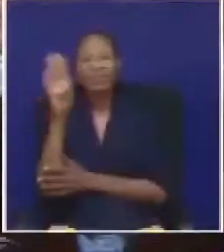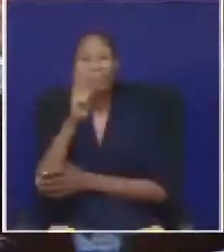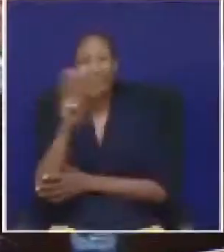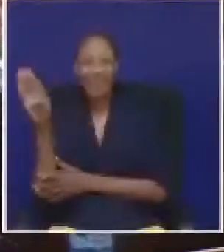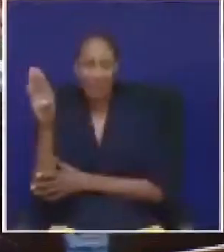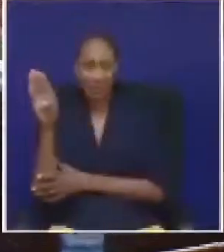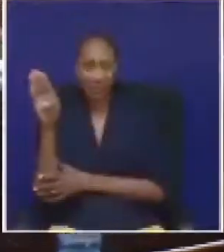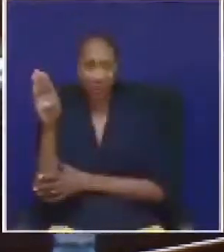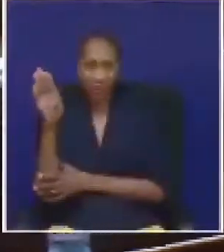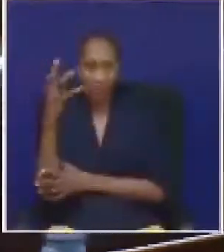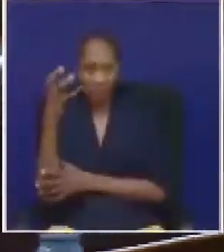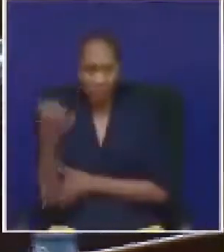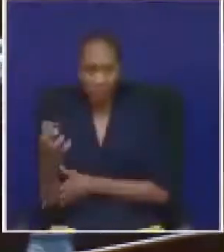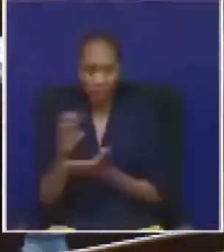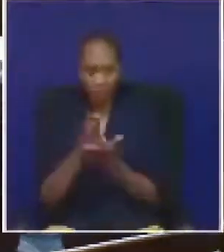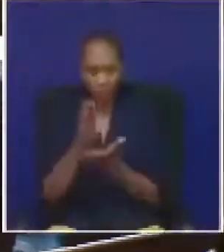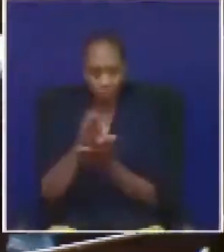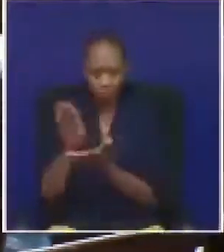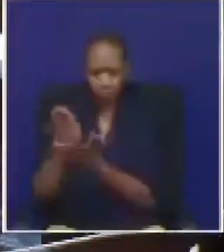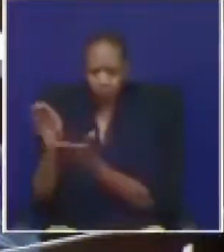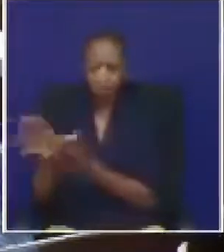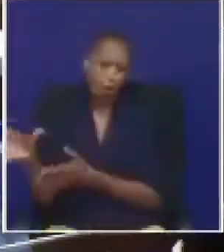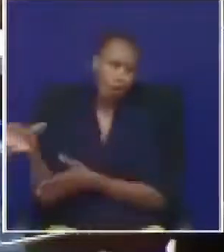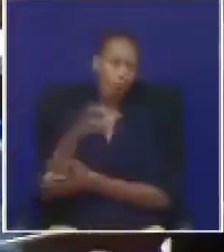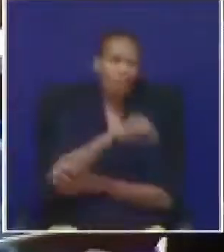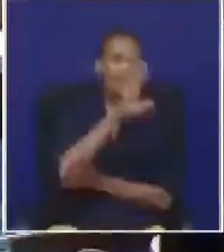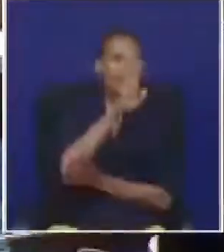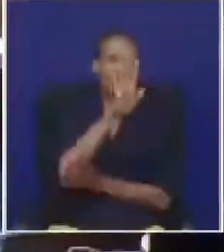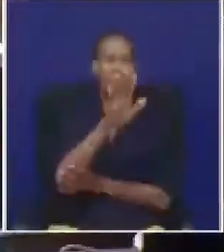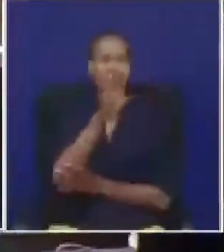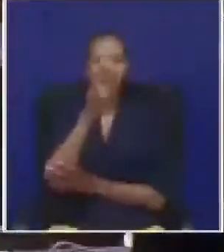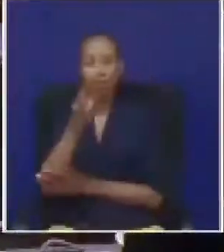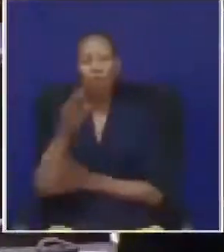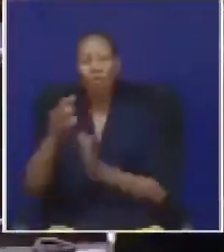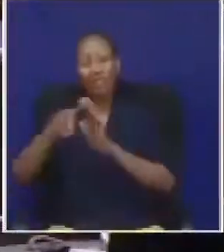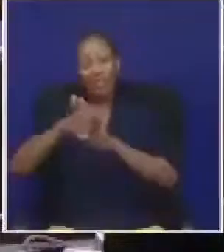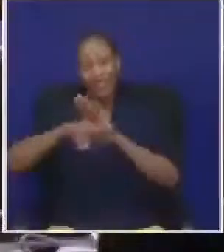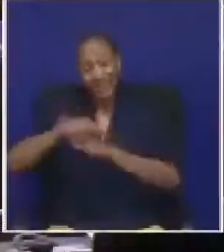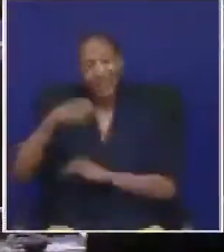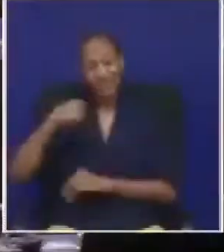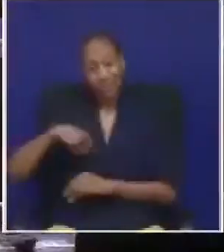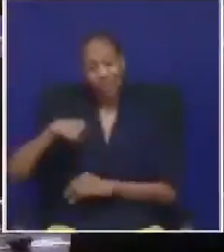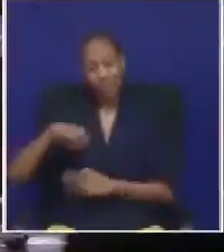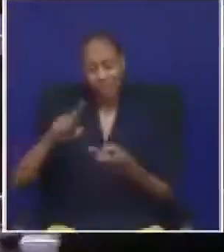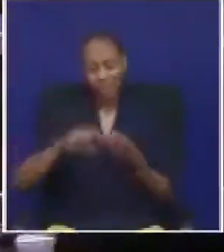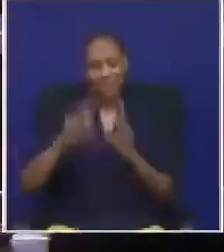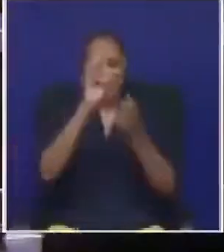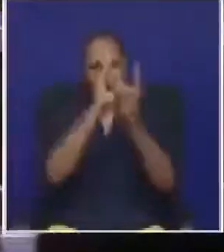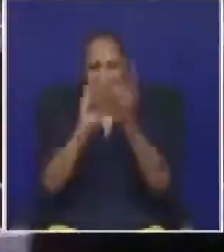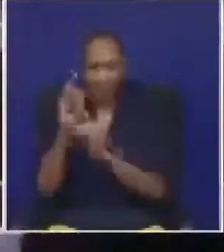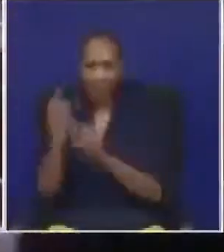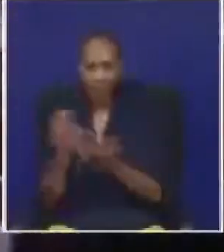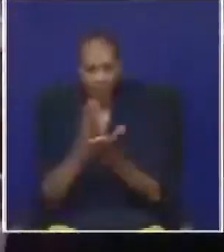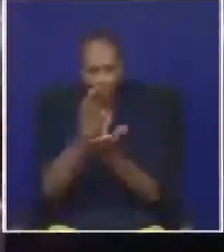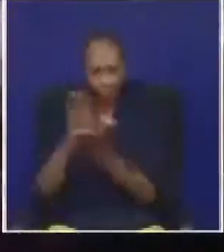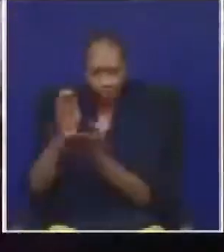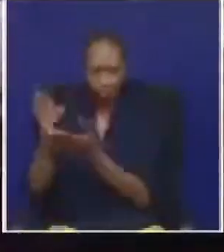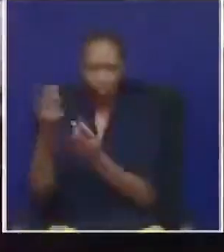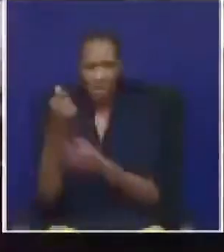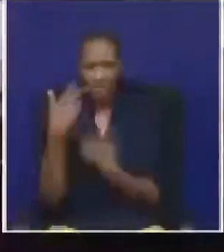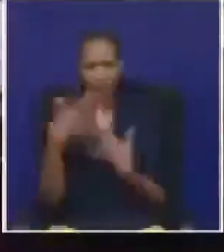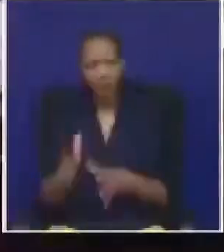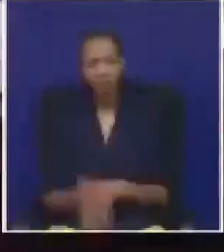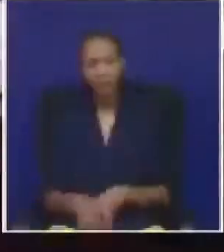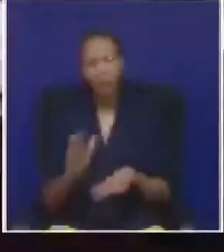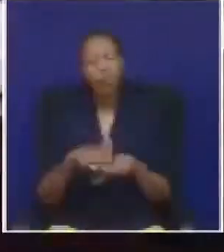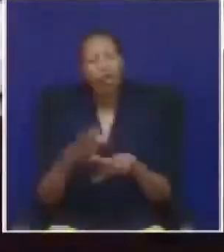rands across all the 52 district municipalities and metros. Furthermore, the